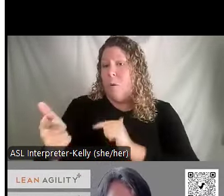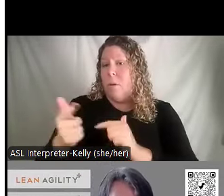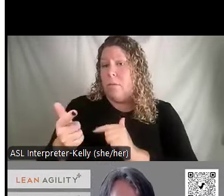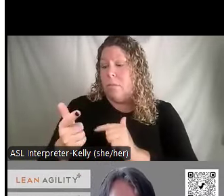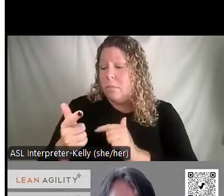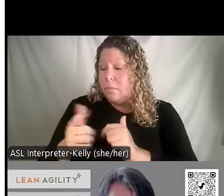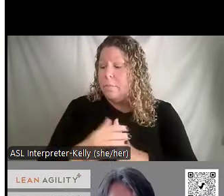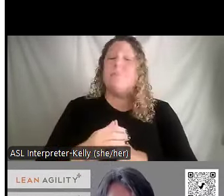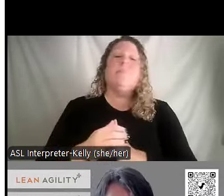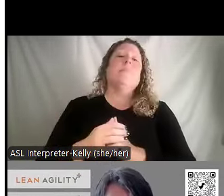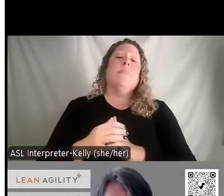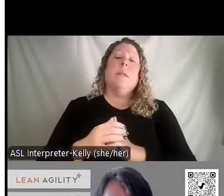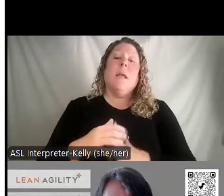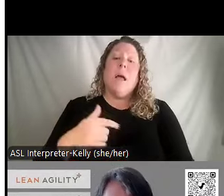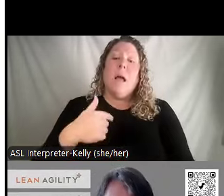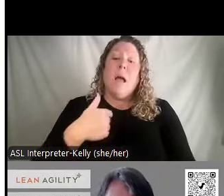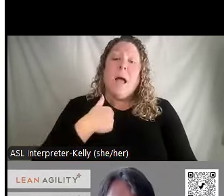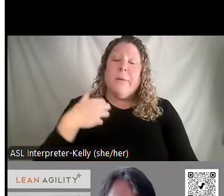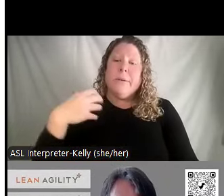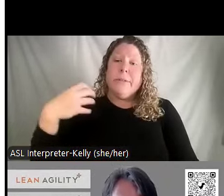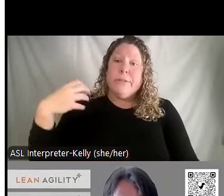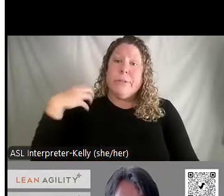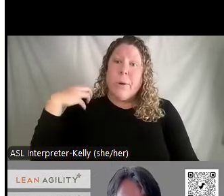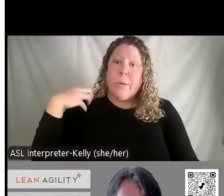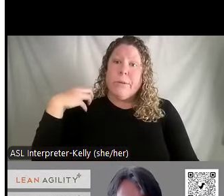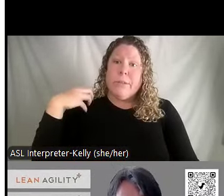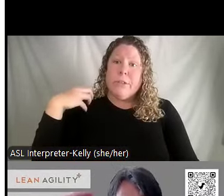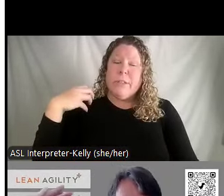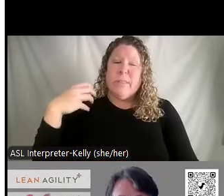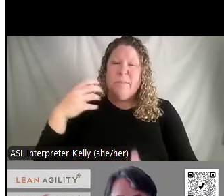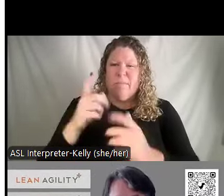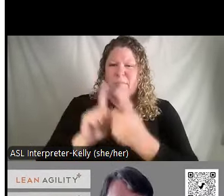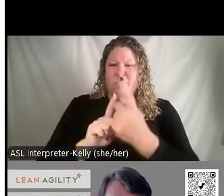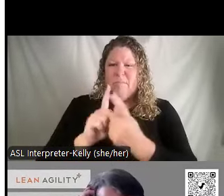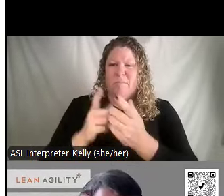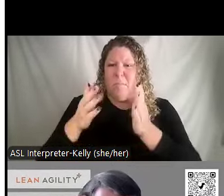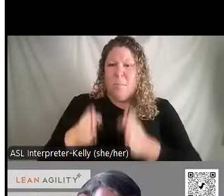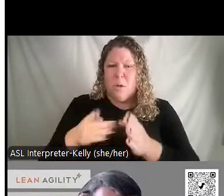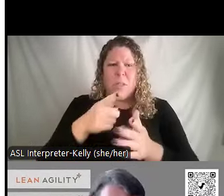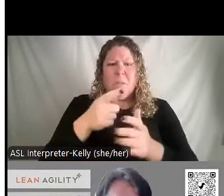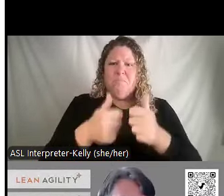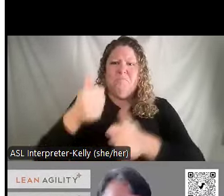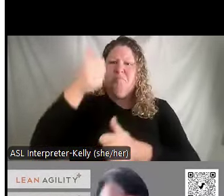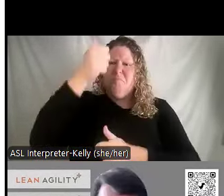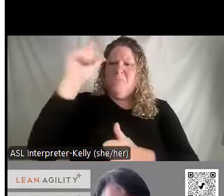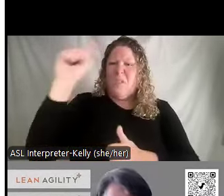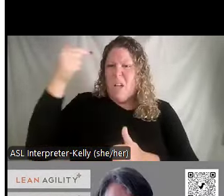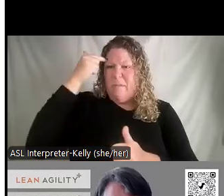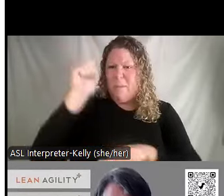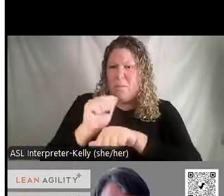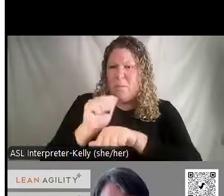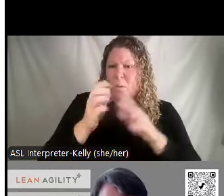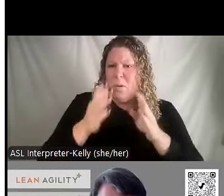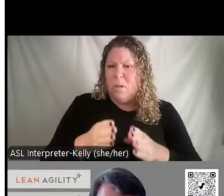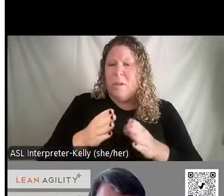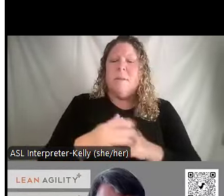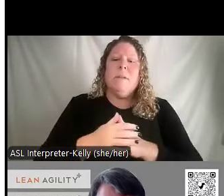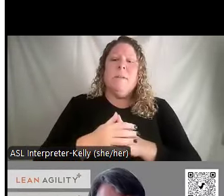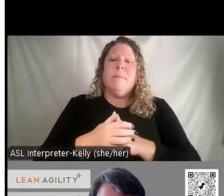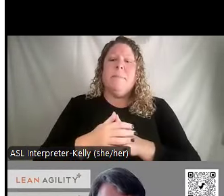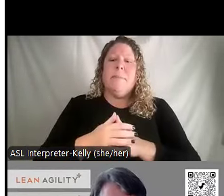ago, around 14, 15 years ago, I was coaching somebody that's a very senior public servant, that didn't like this guy that I